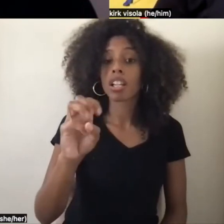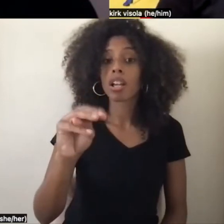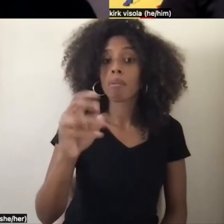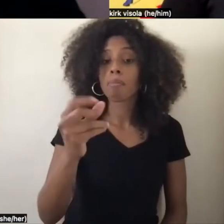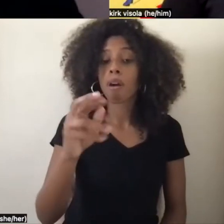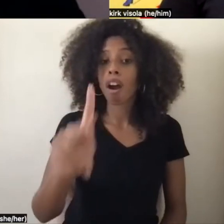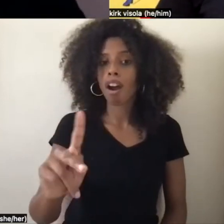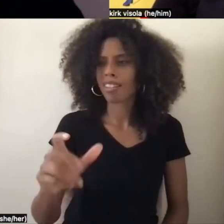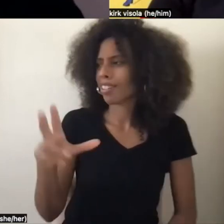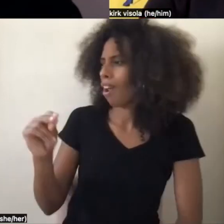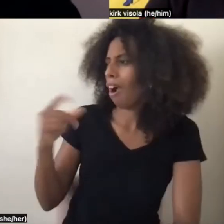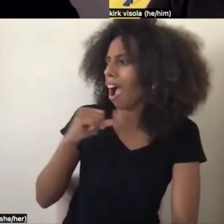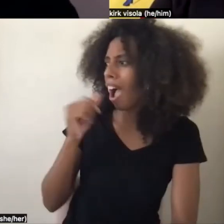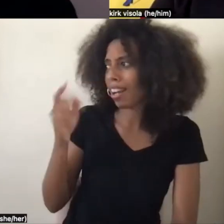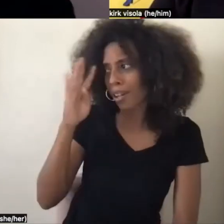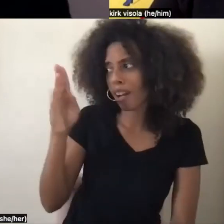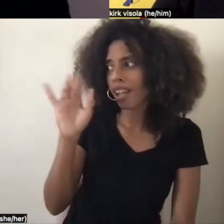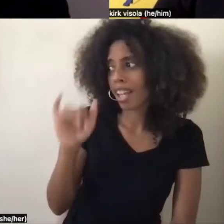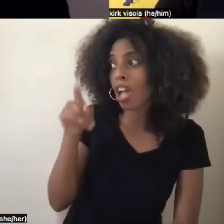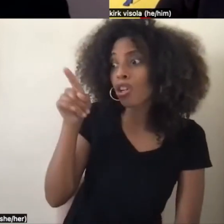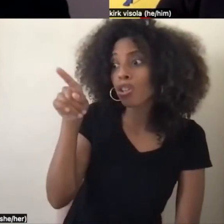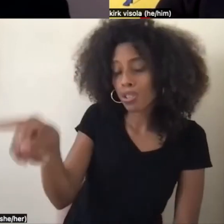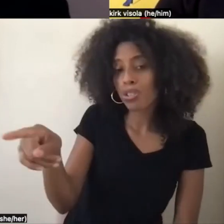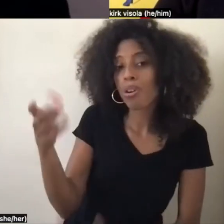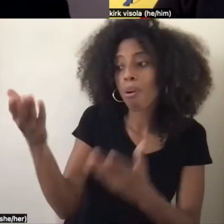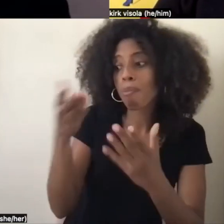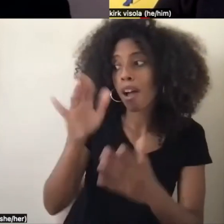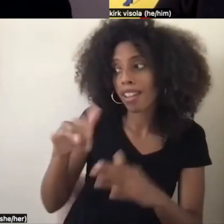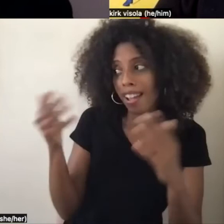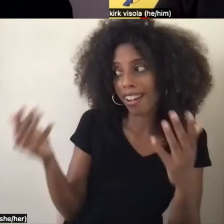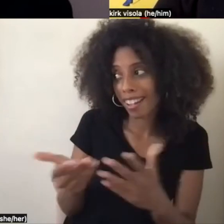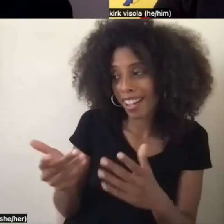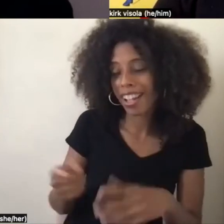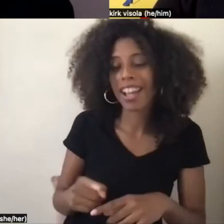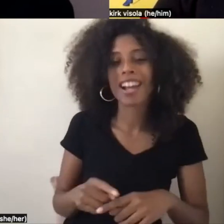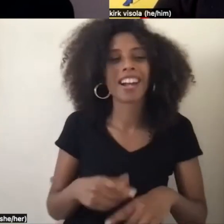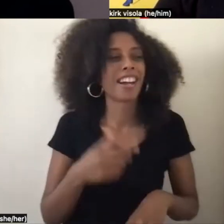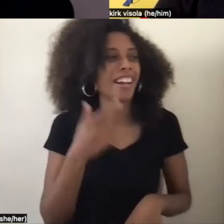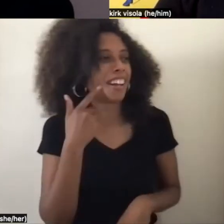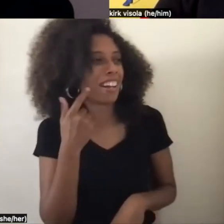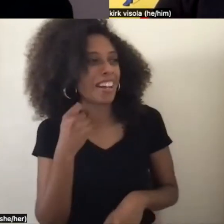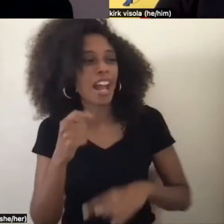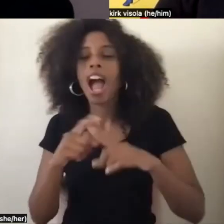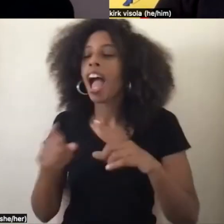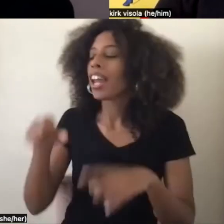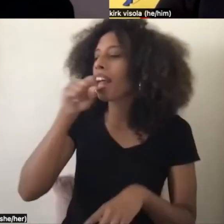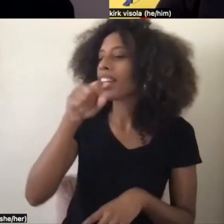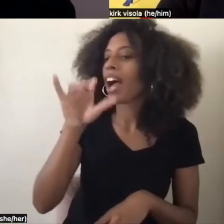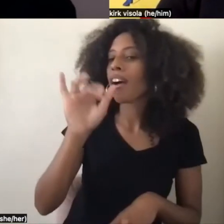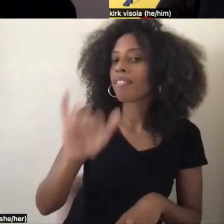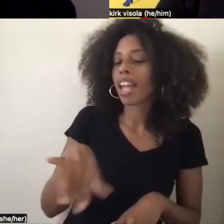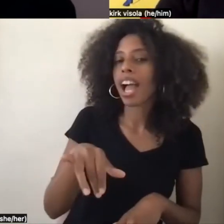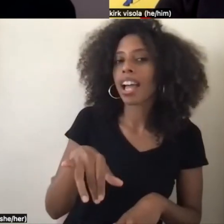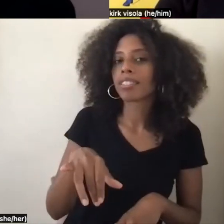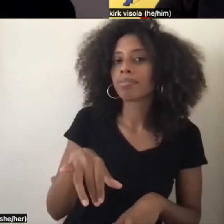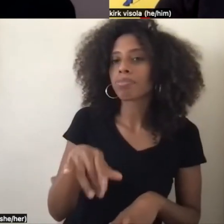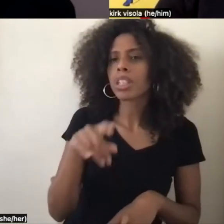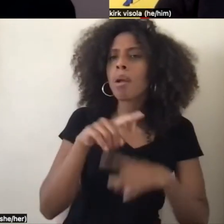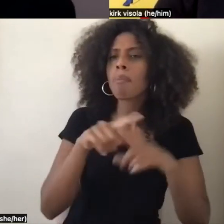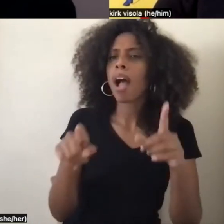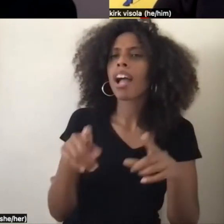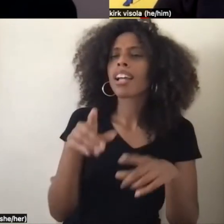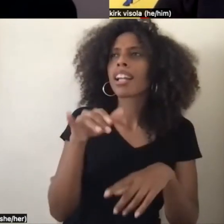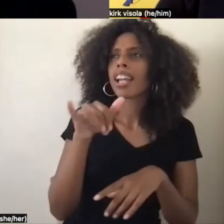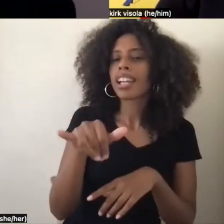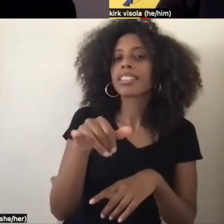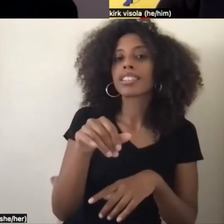here. And I love this because it's also undermining the intelligence of the person that you are